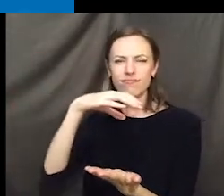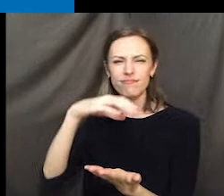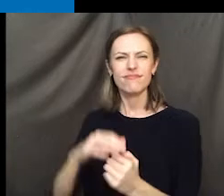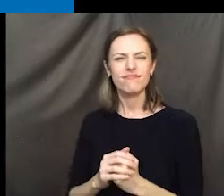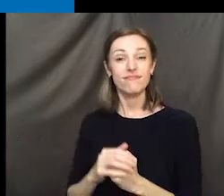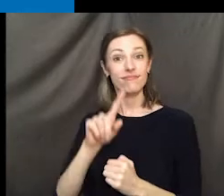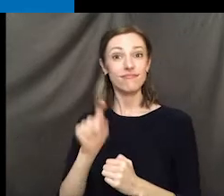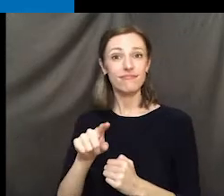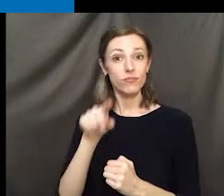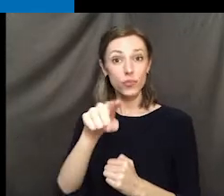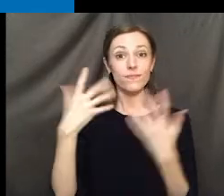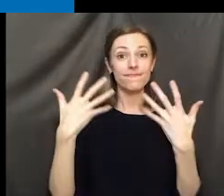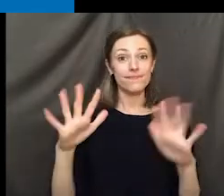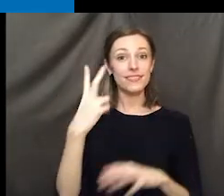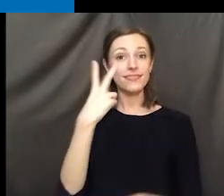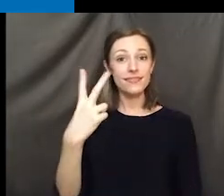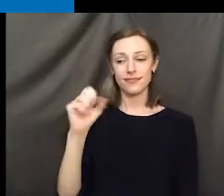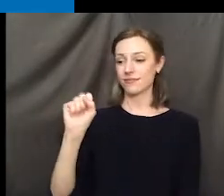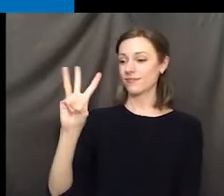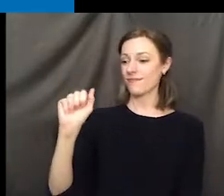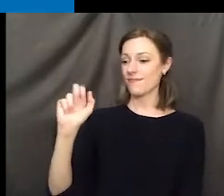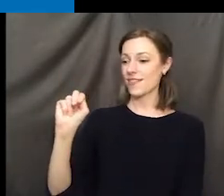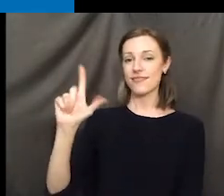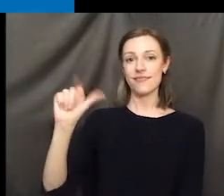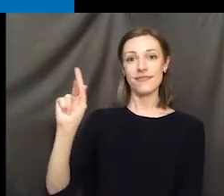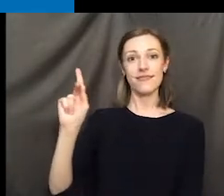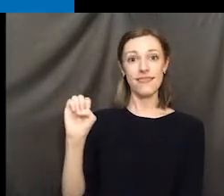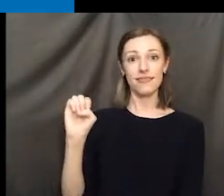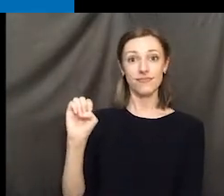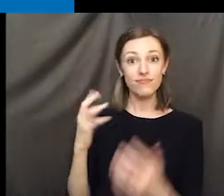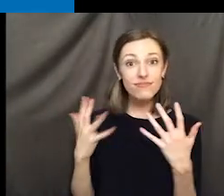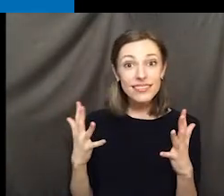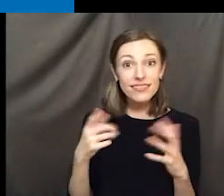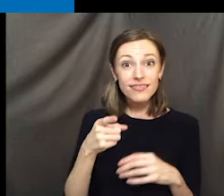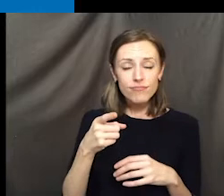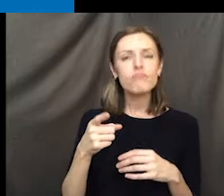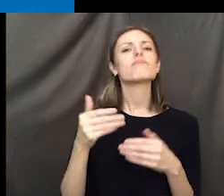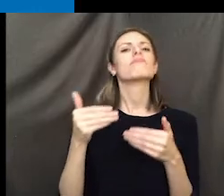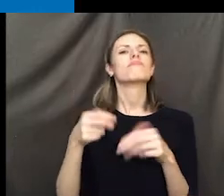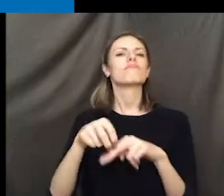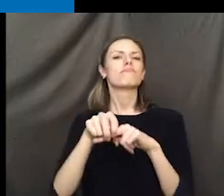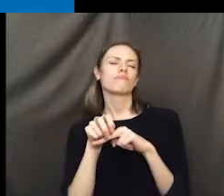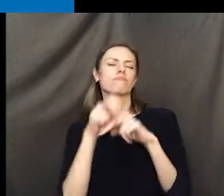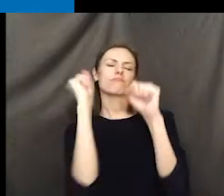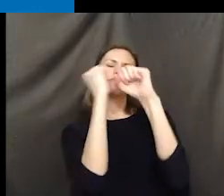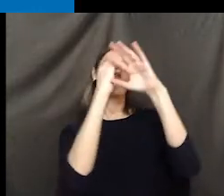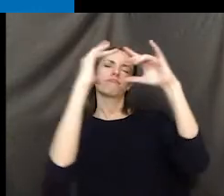Lake? If you have, please take a moment and picture when you saw it and what it felt like. Do you have it?